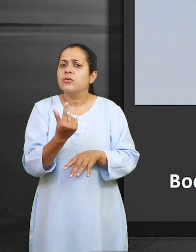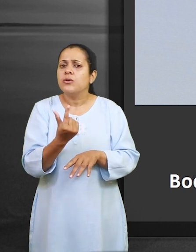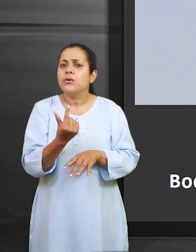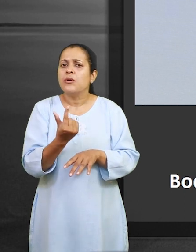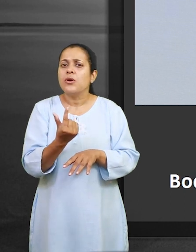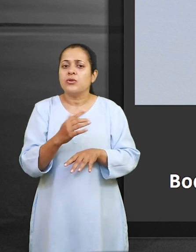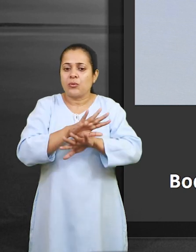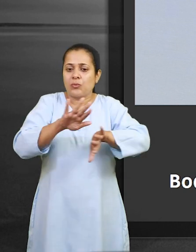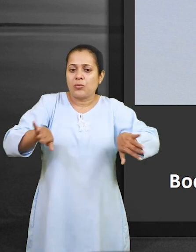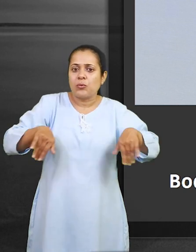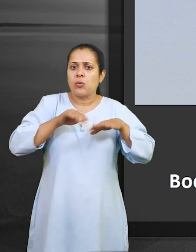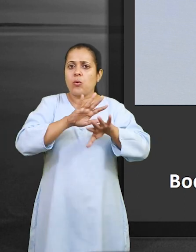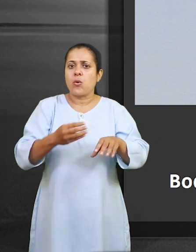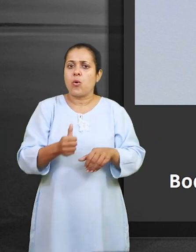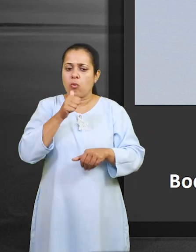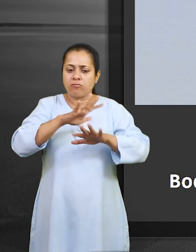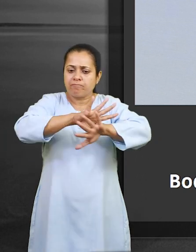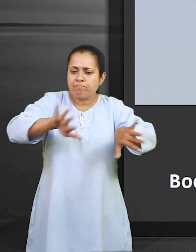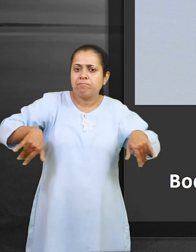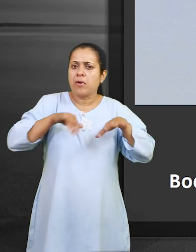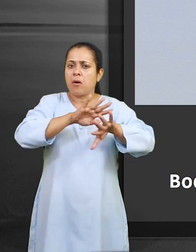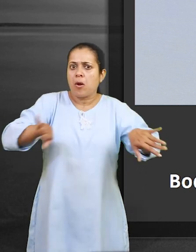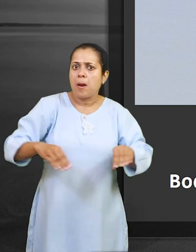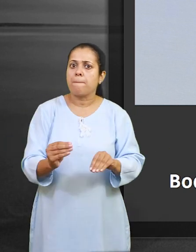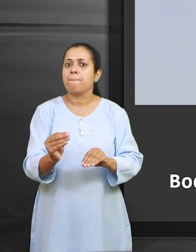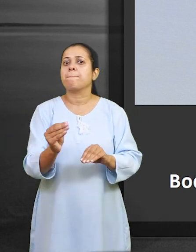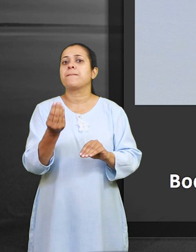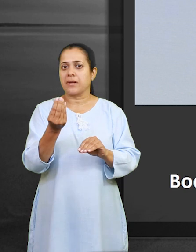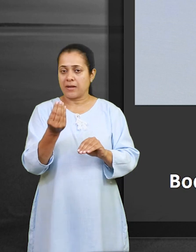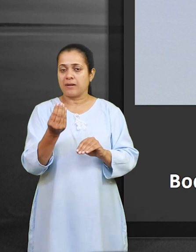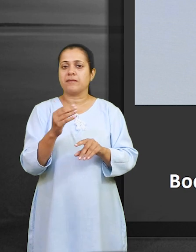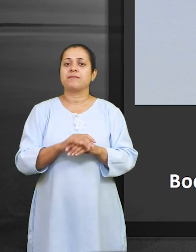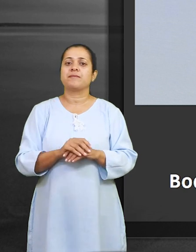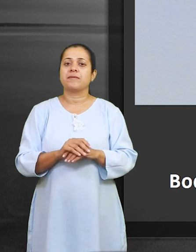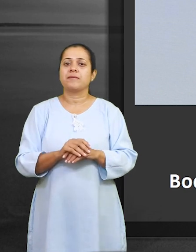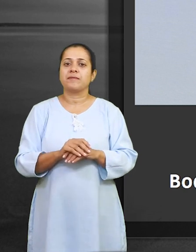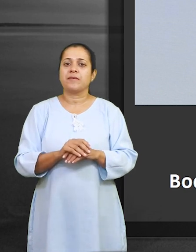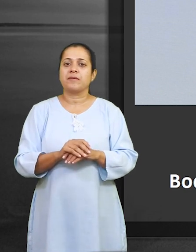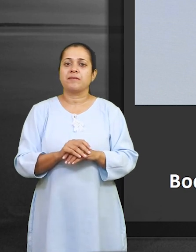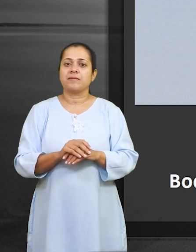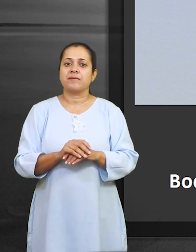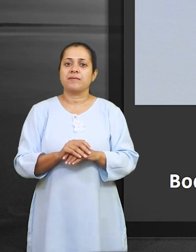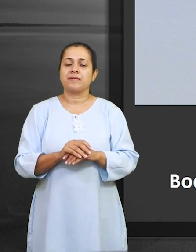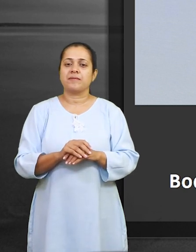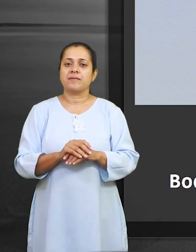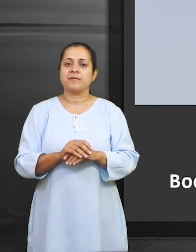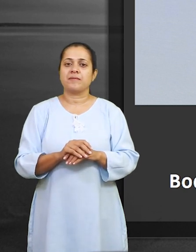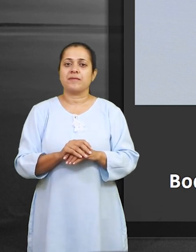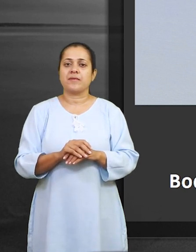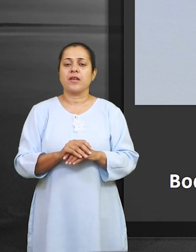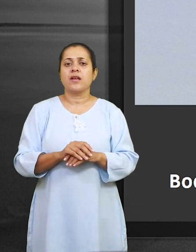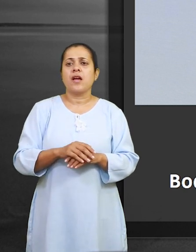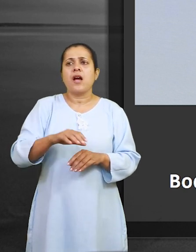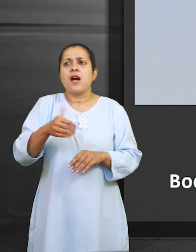them to push a lot of water when they are swimming, and which also makes them good swimmers. The